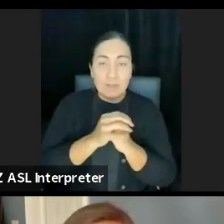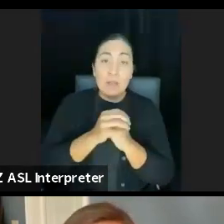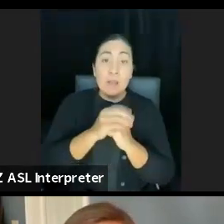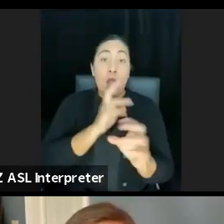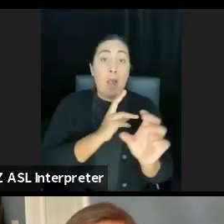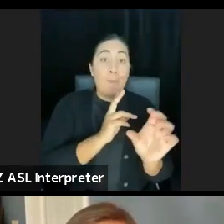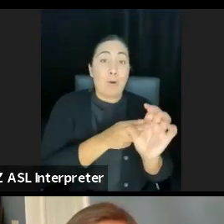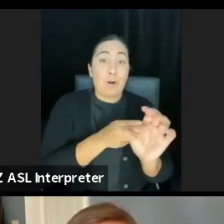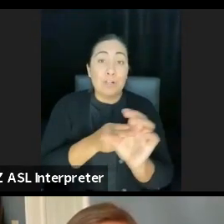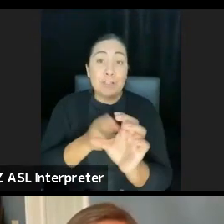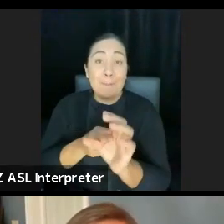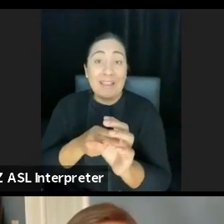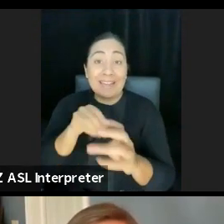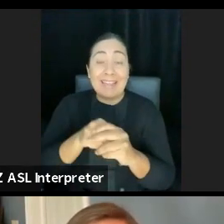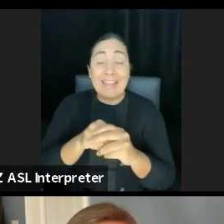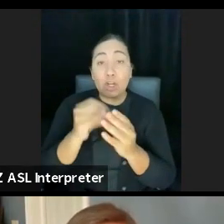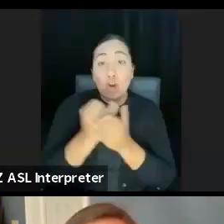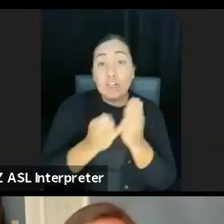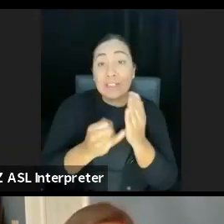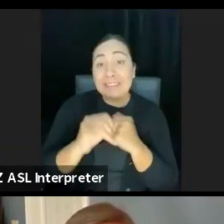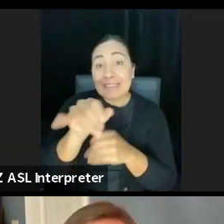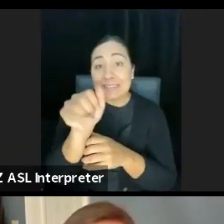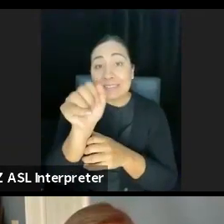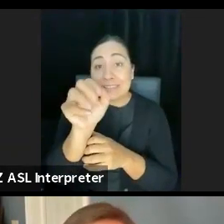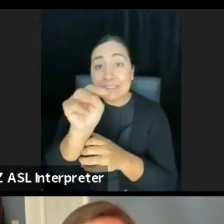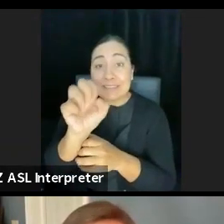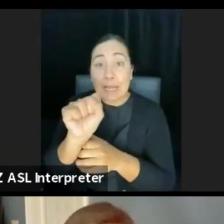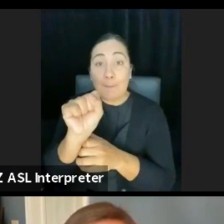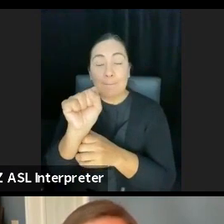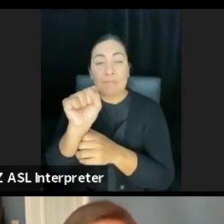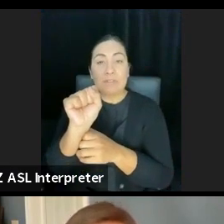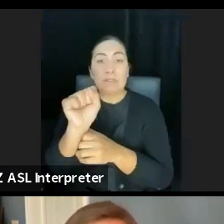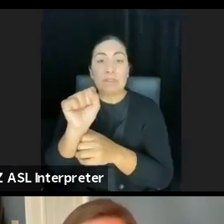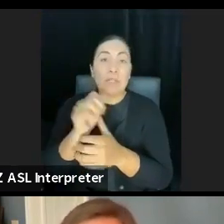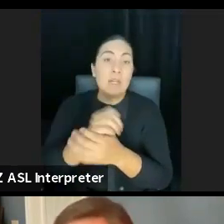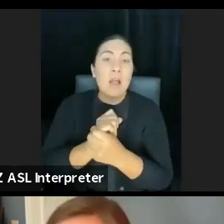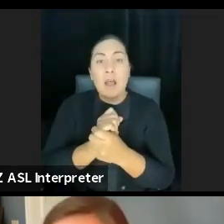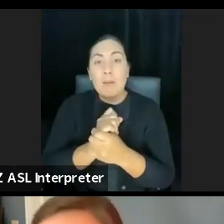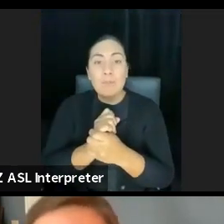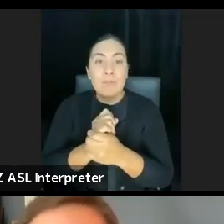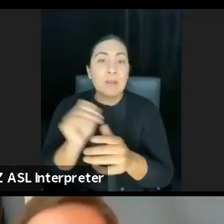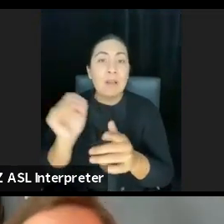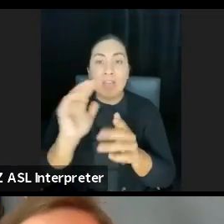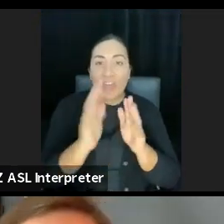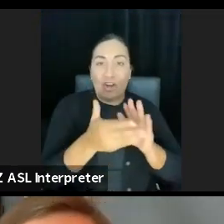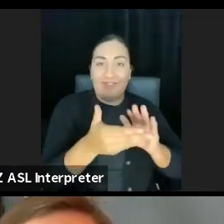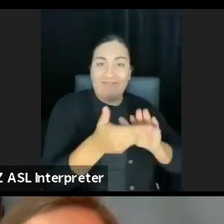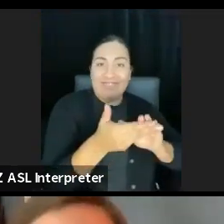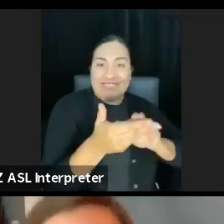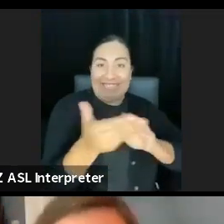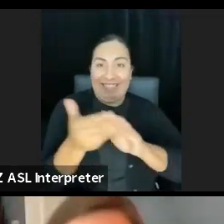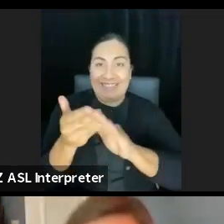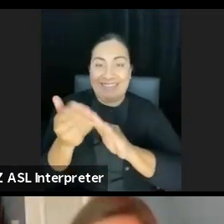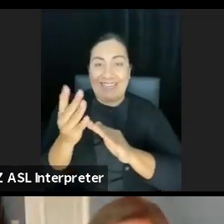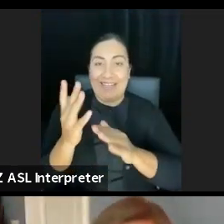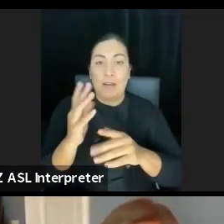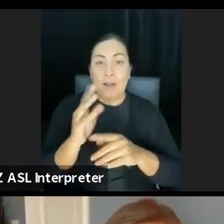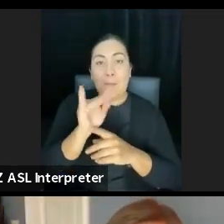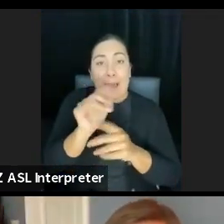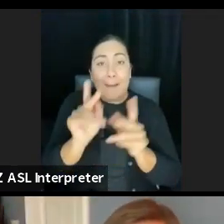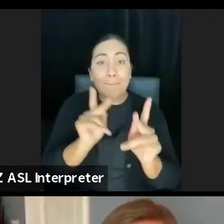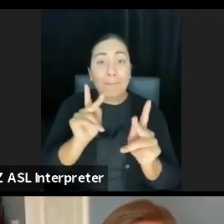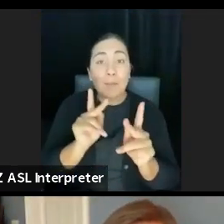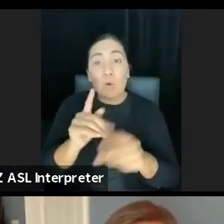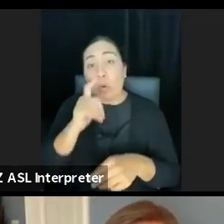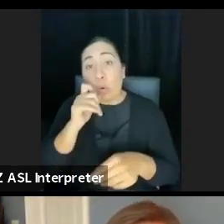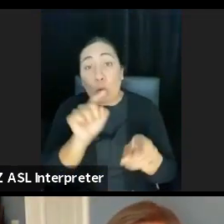in artistic jams, you know, that are like facilitated by folks that want to